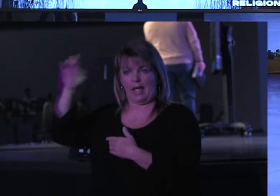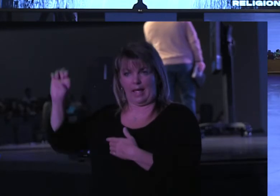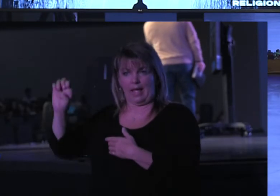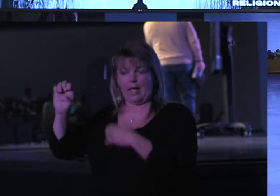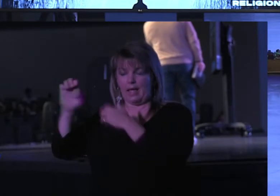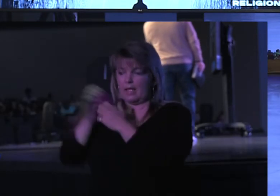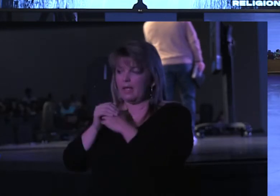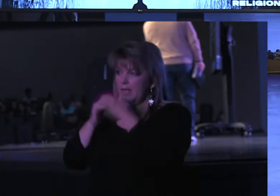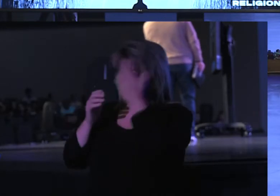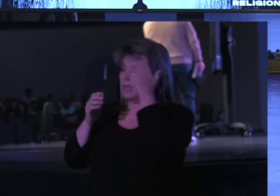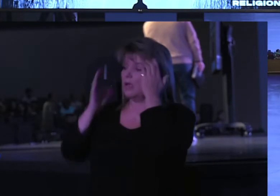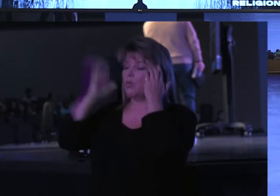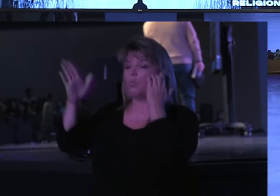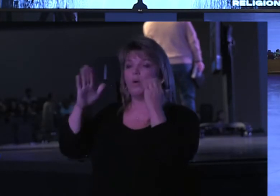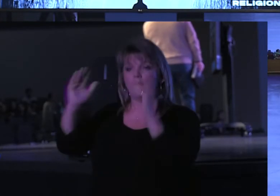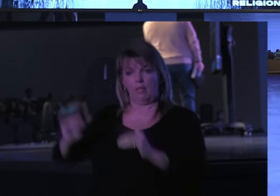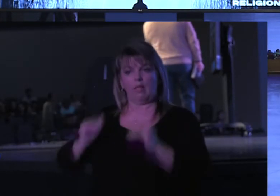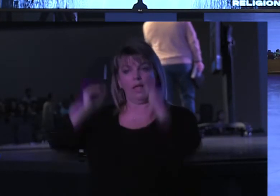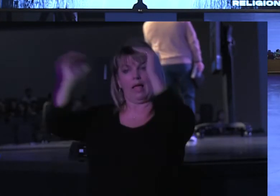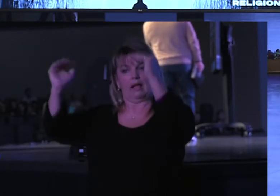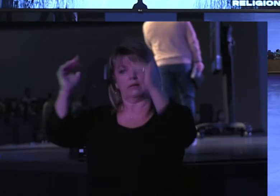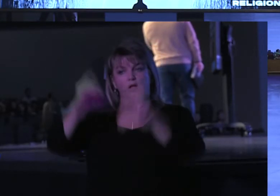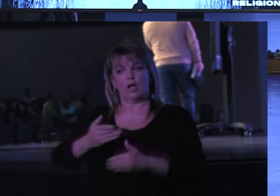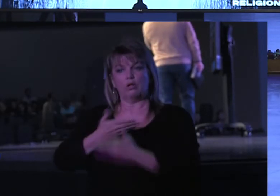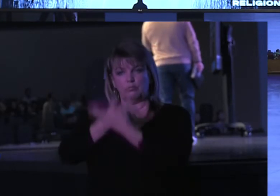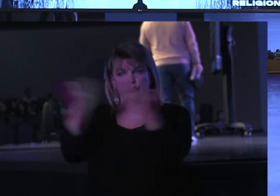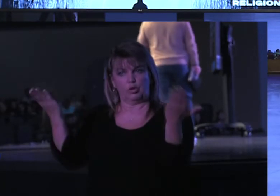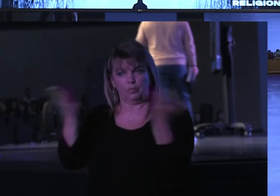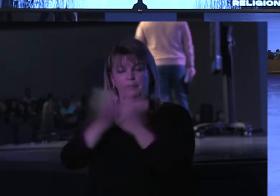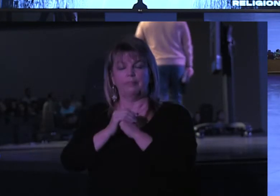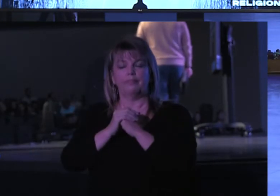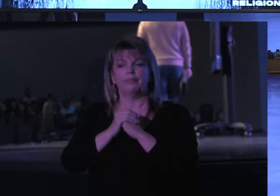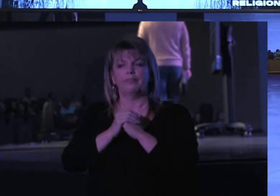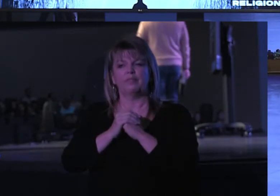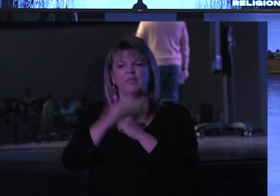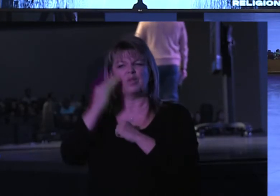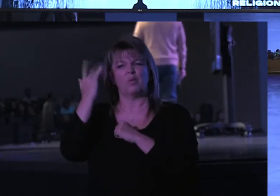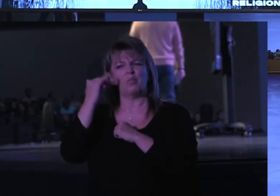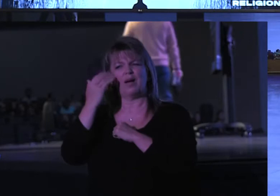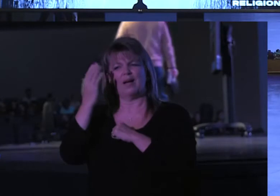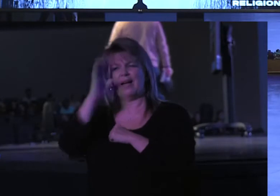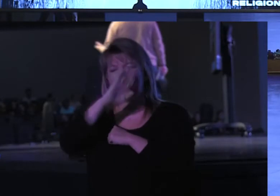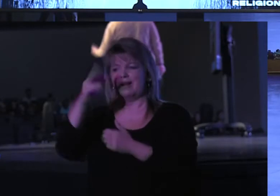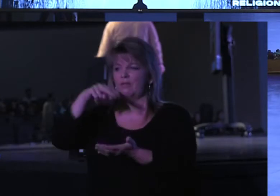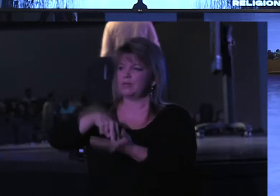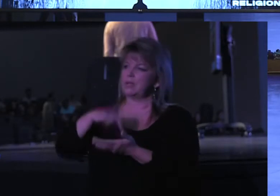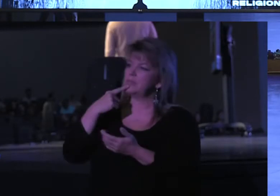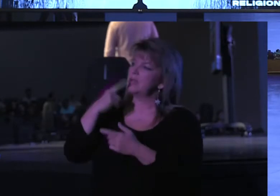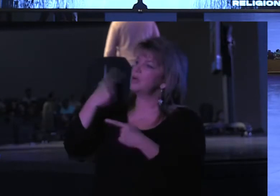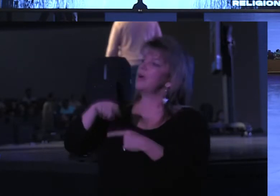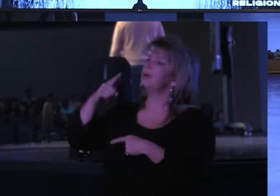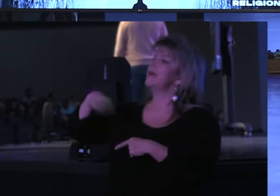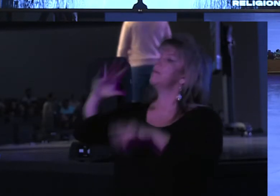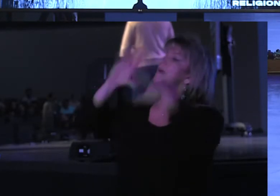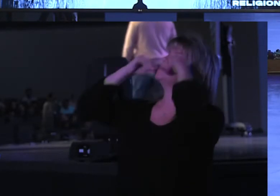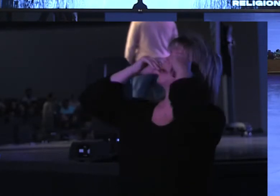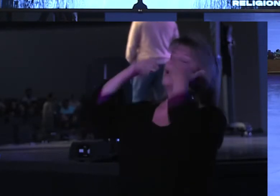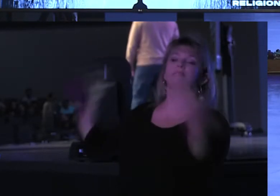will exalt you. You know why I never get up at a church service and say, okay, everybody smile?